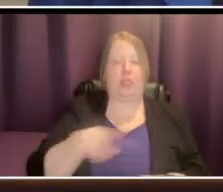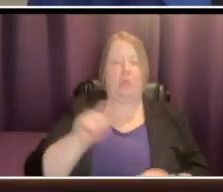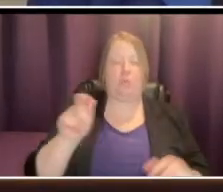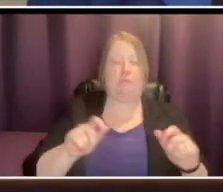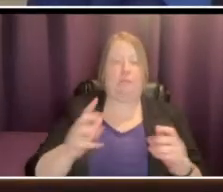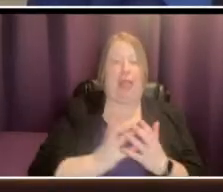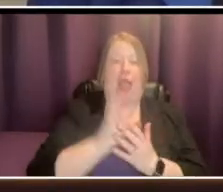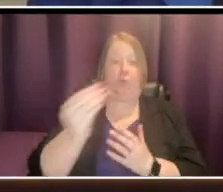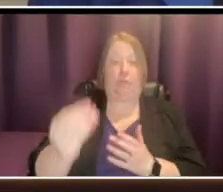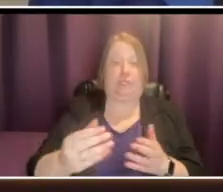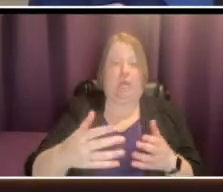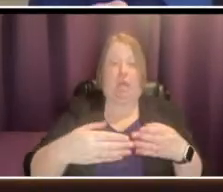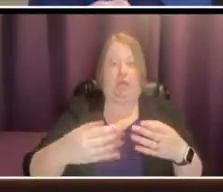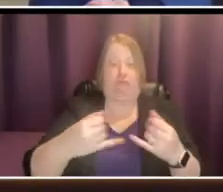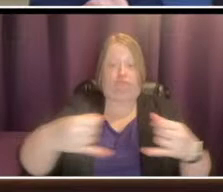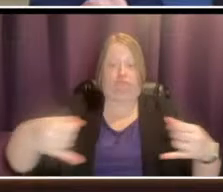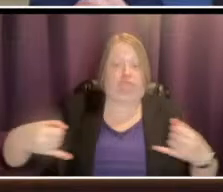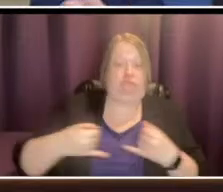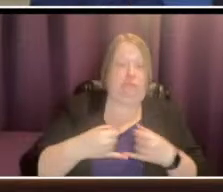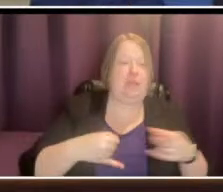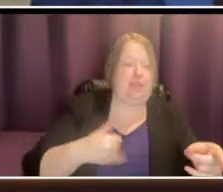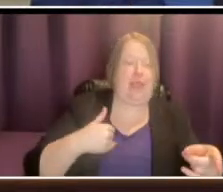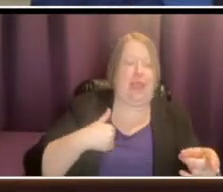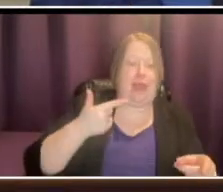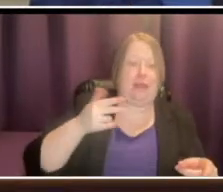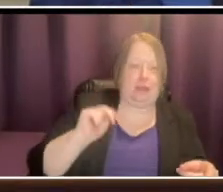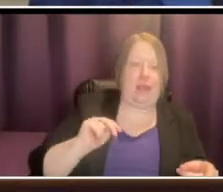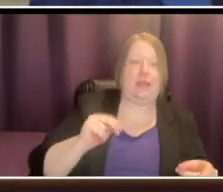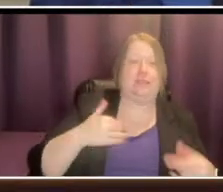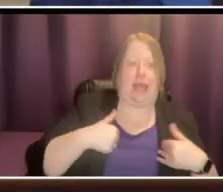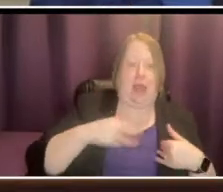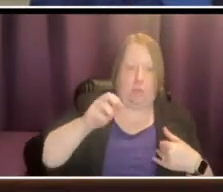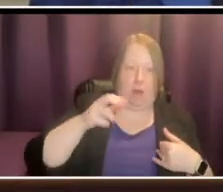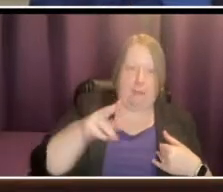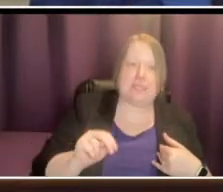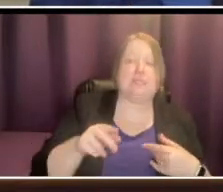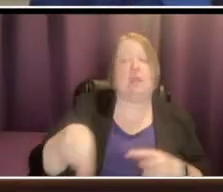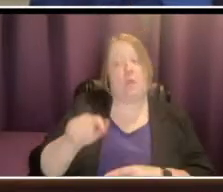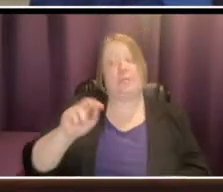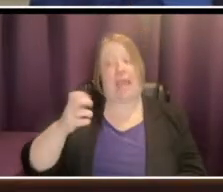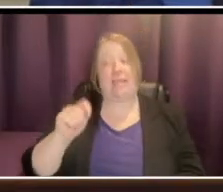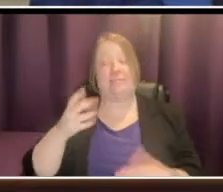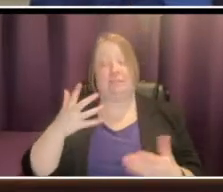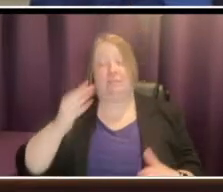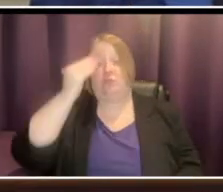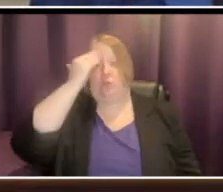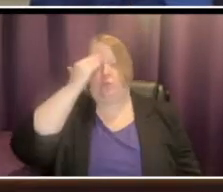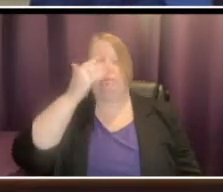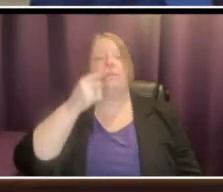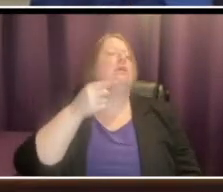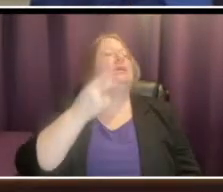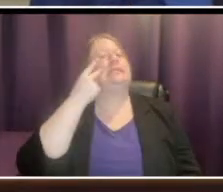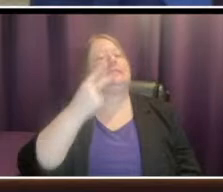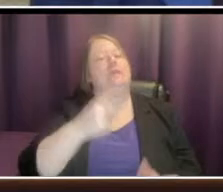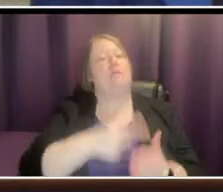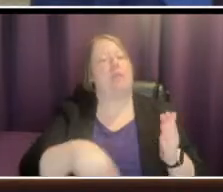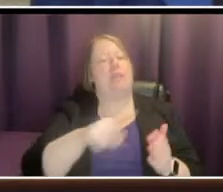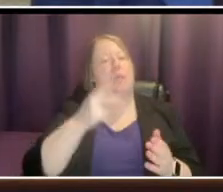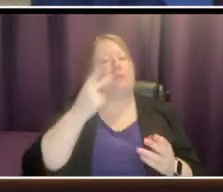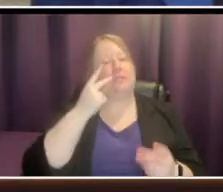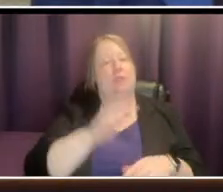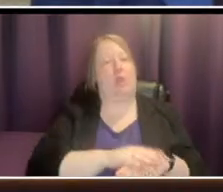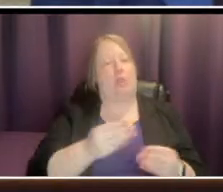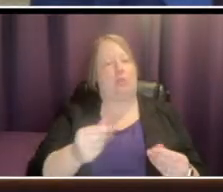armed and the agents knew it. Take a look at what they were seeing and hearing on the ground. One